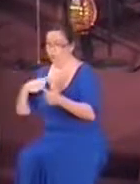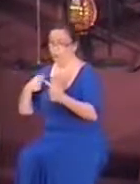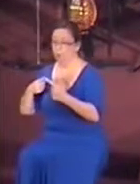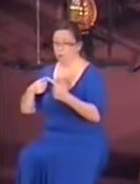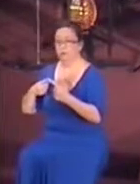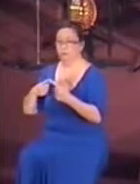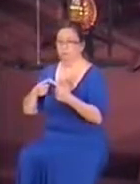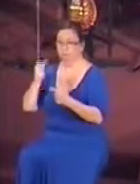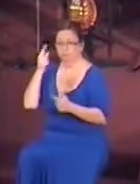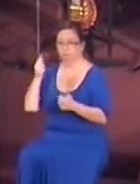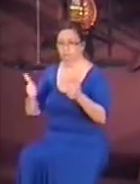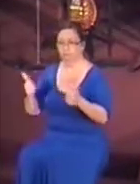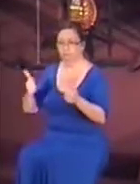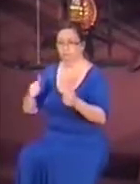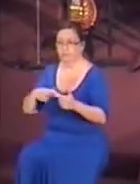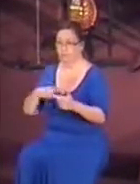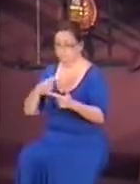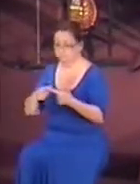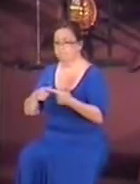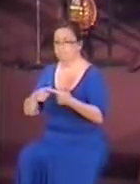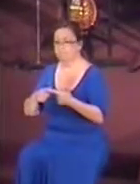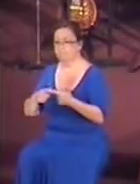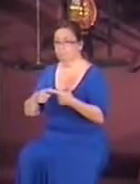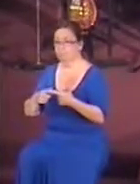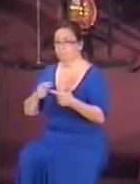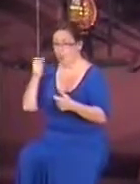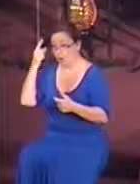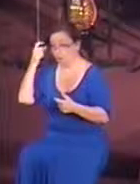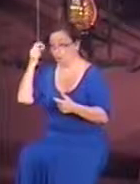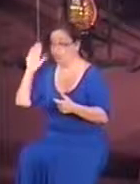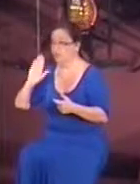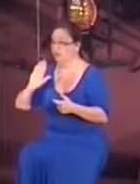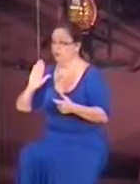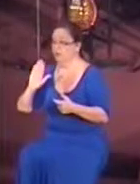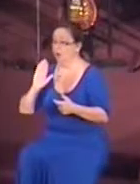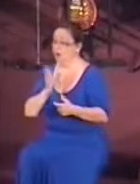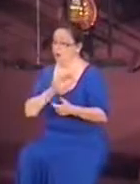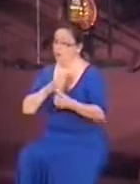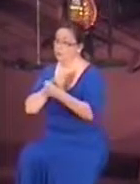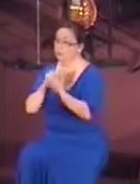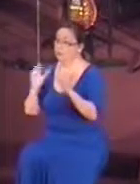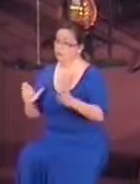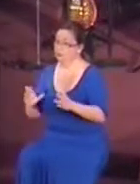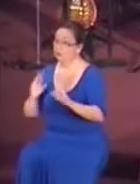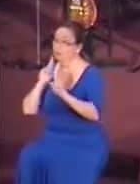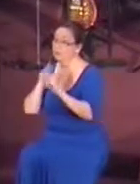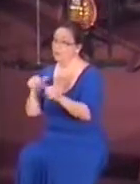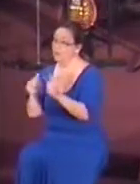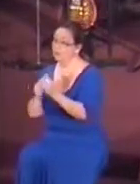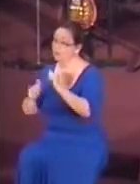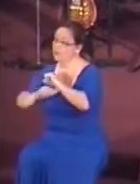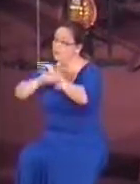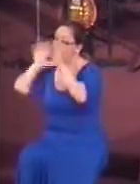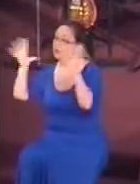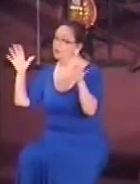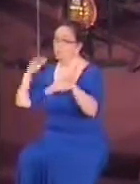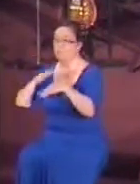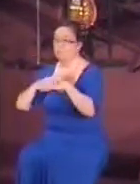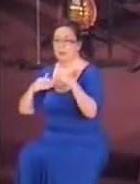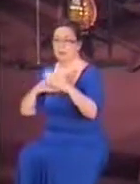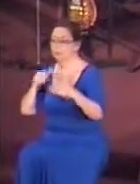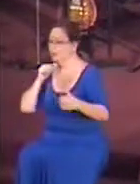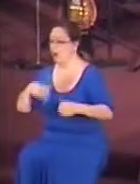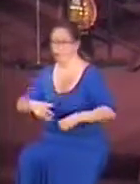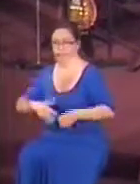discover that, secondly, understand the Savior. Understand that he responds with clarity and compassion, not